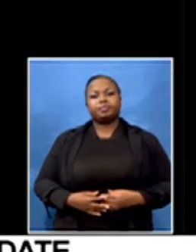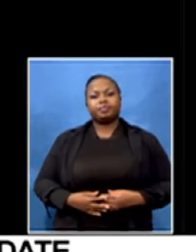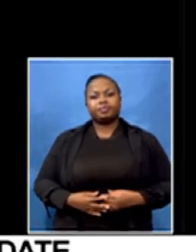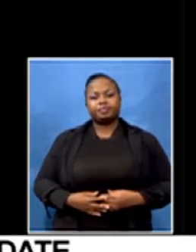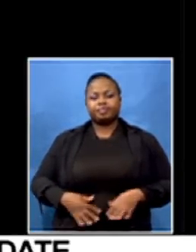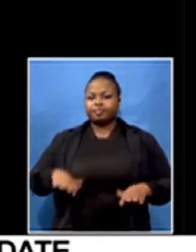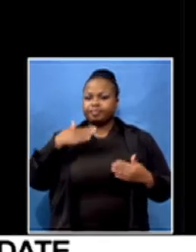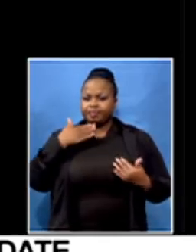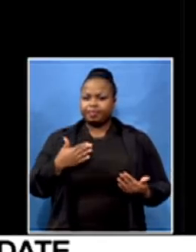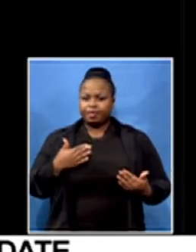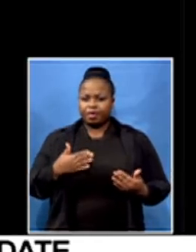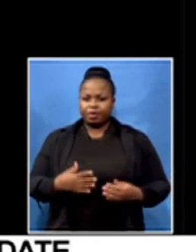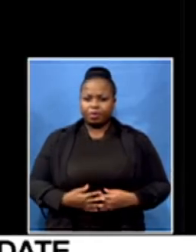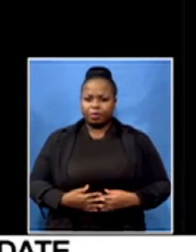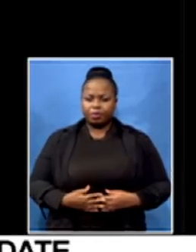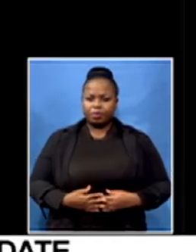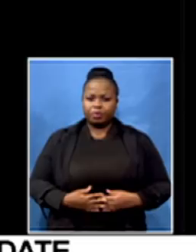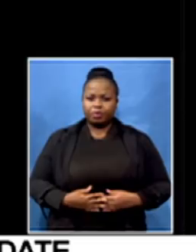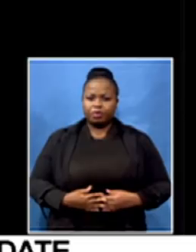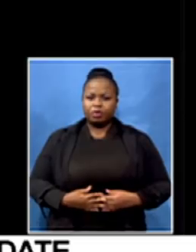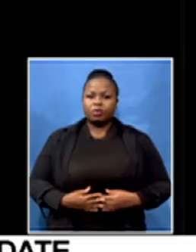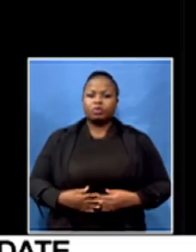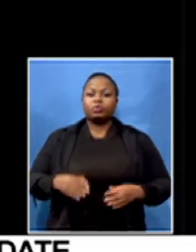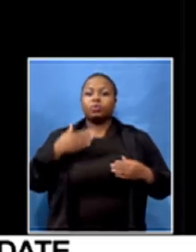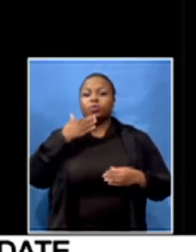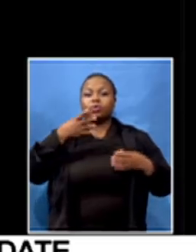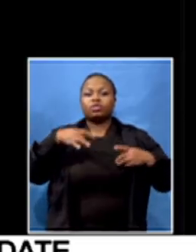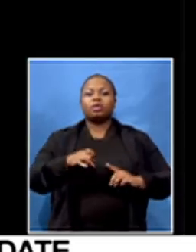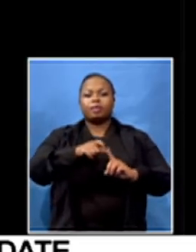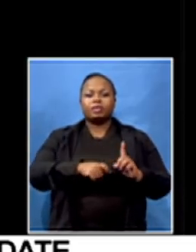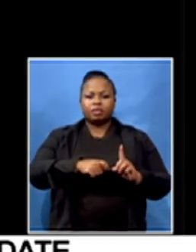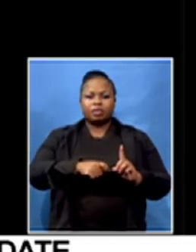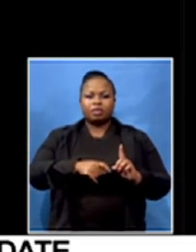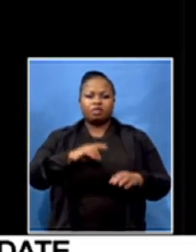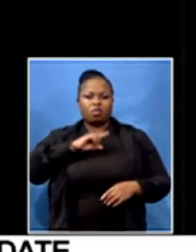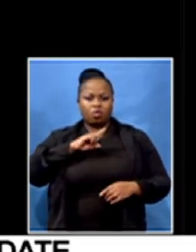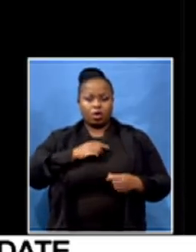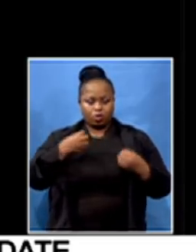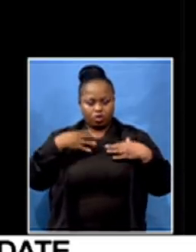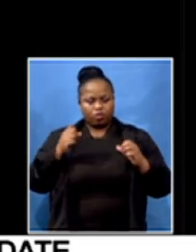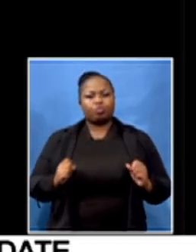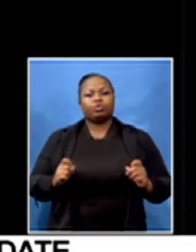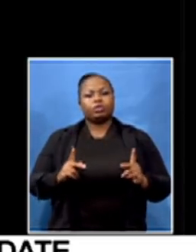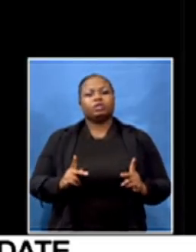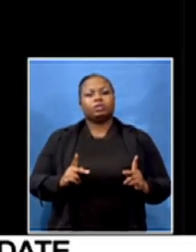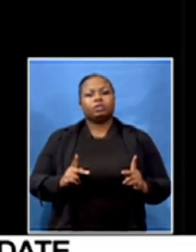thank you to the chairperson for offering me the opportunity.